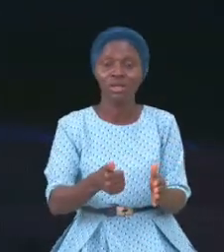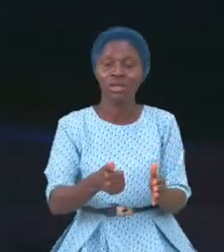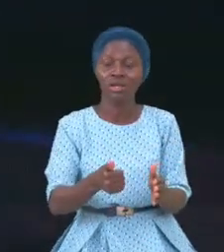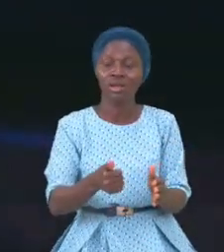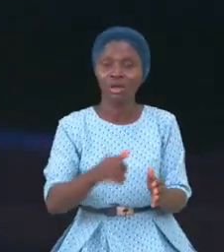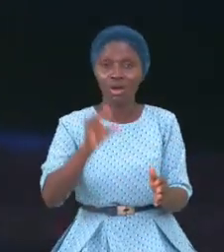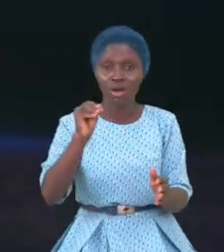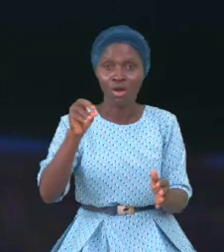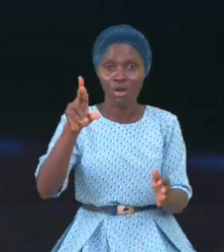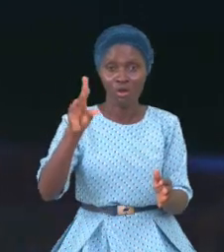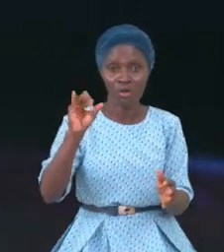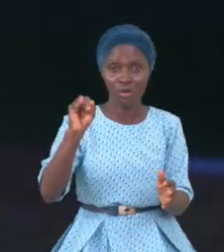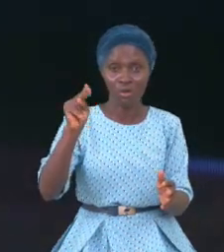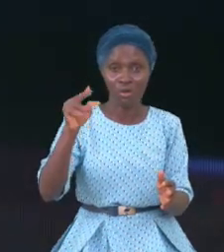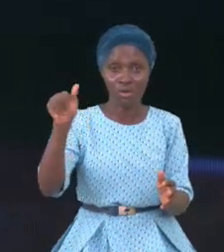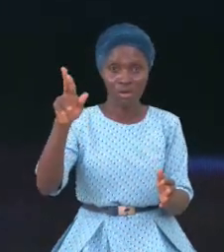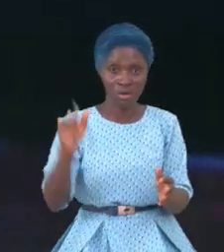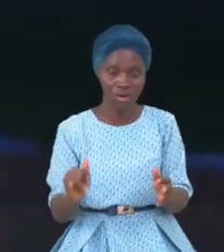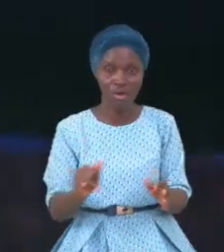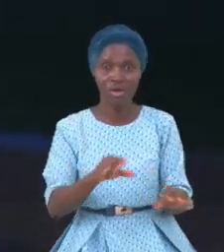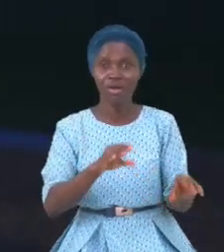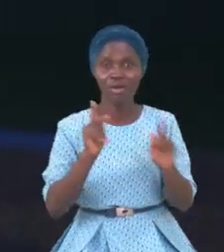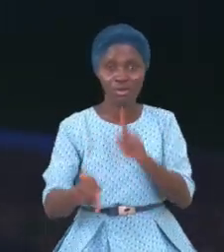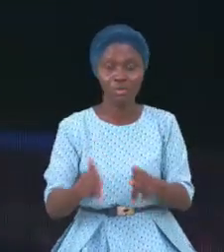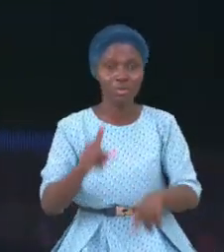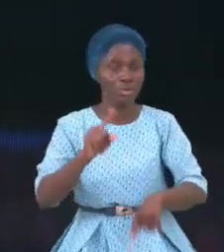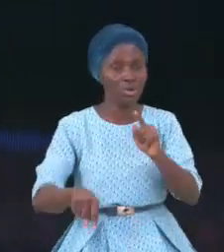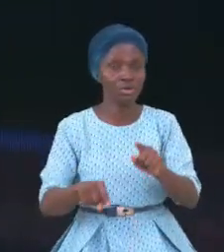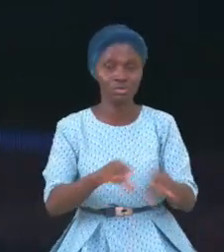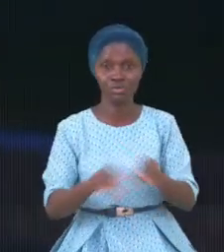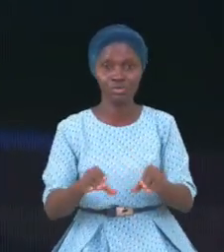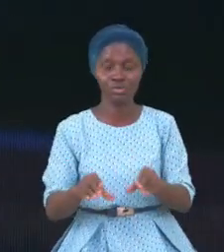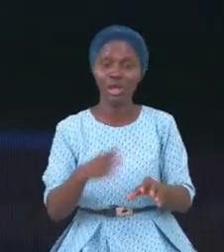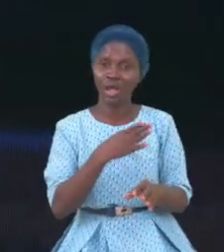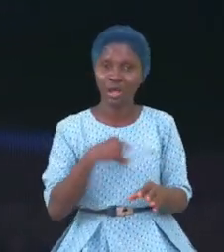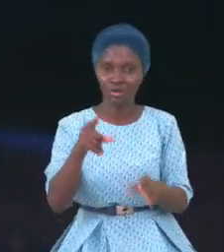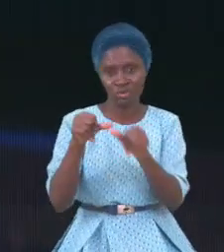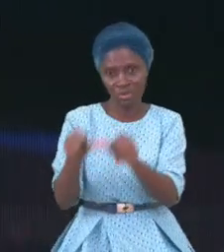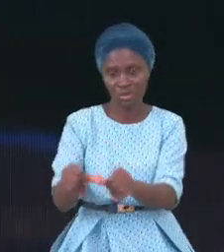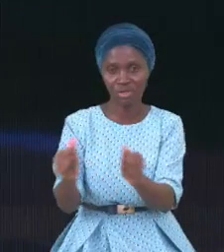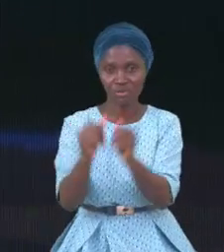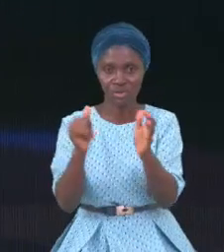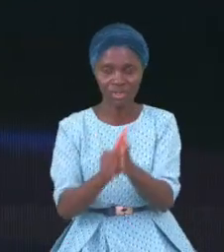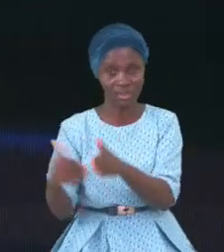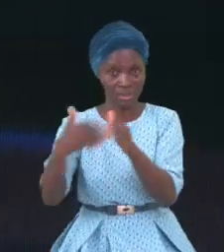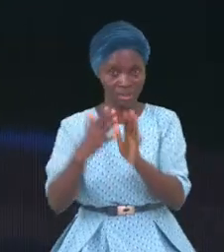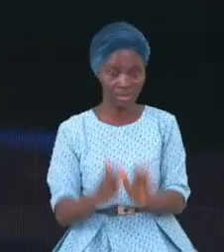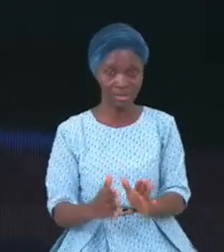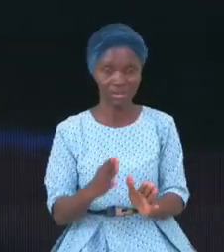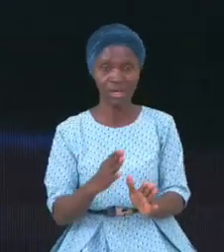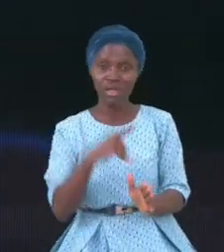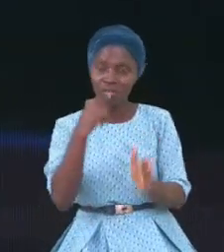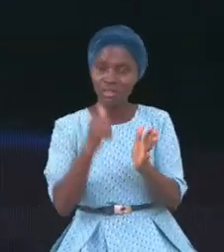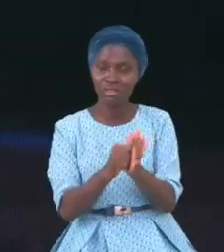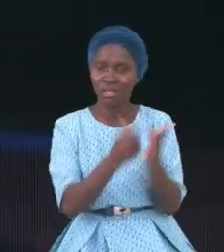you abide and you stay with that mentor. He says, tarry for us here until we come